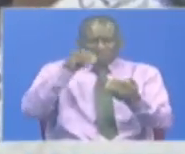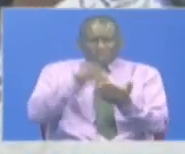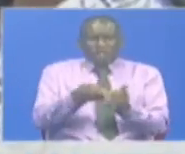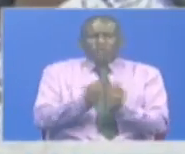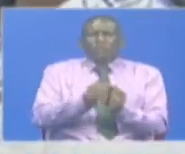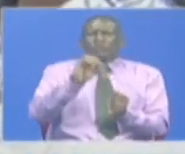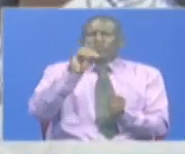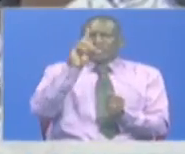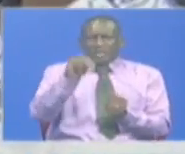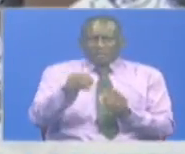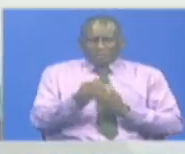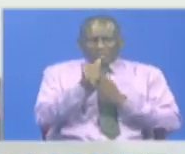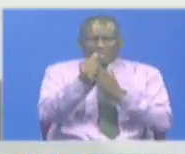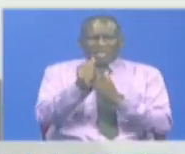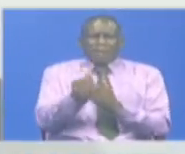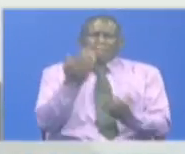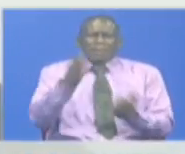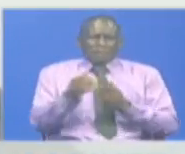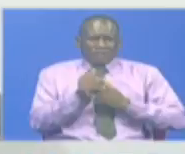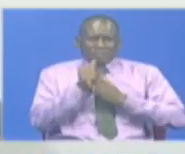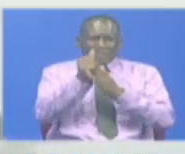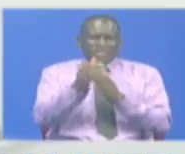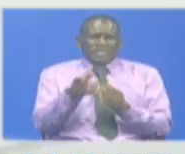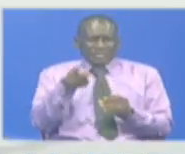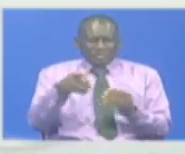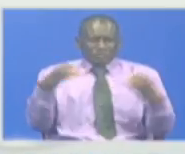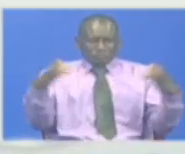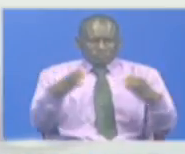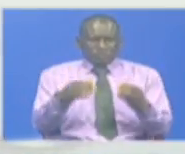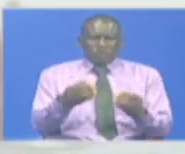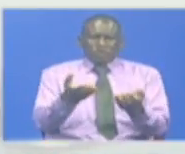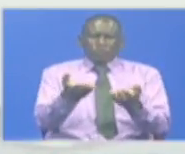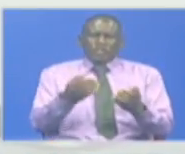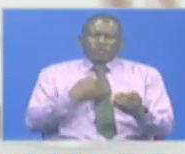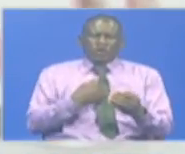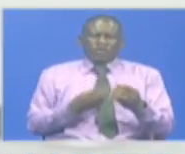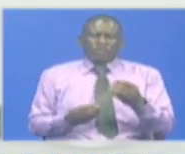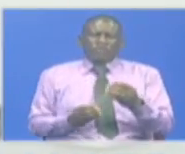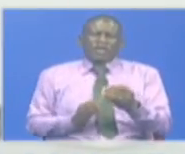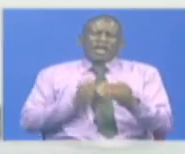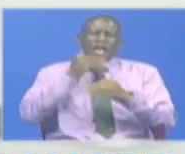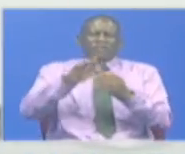leader possibly at the helm. And we need to come up with a post-corona strategy